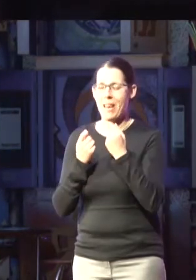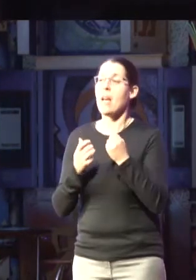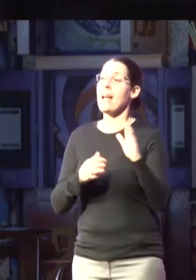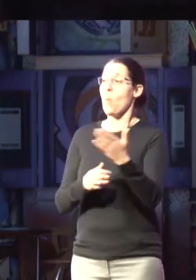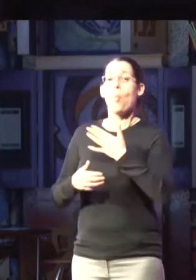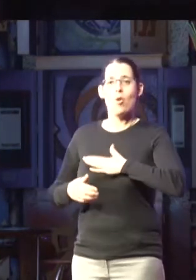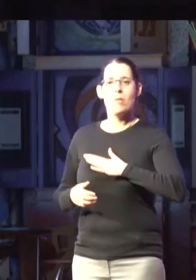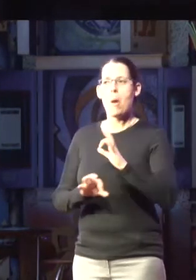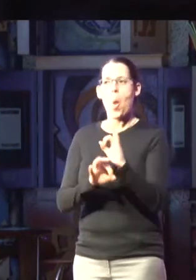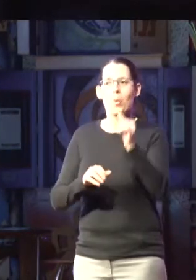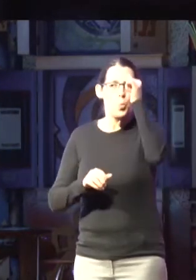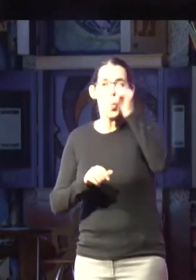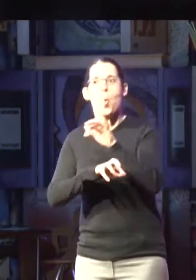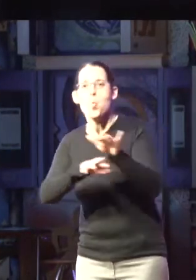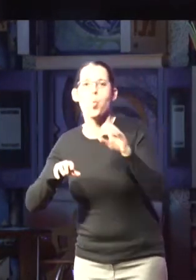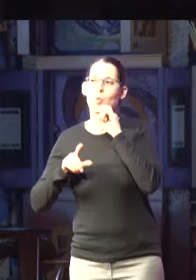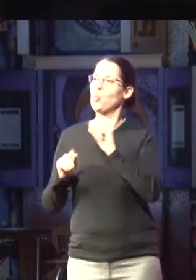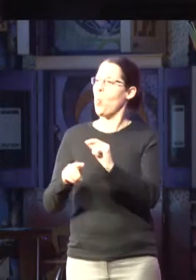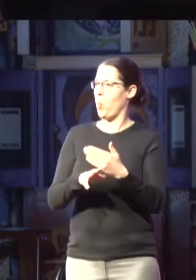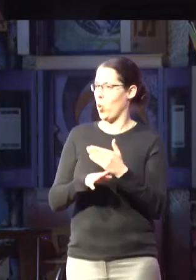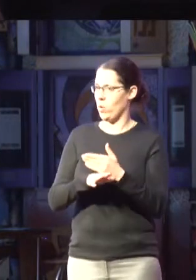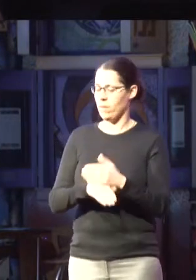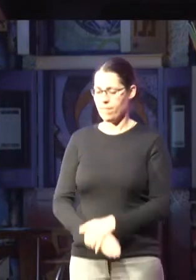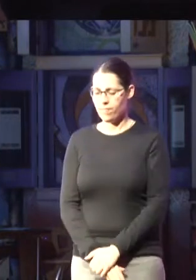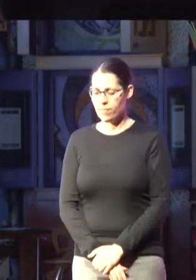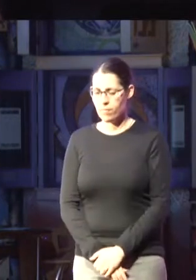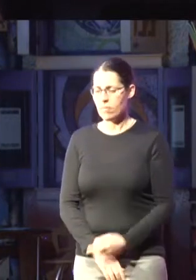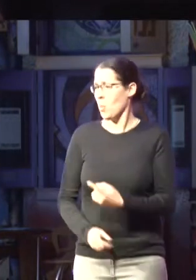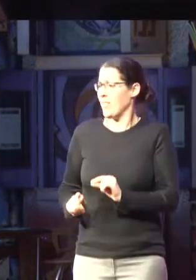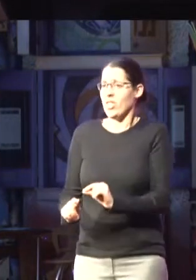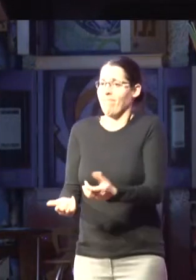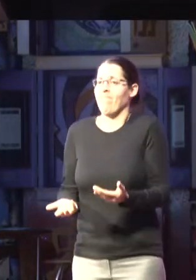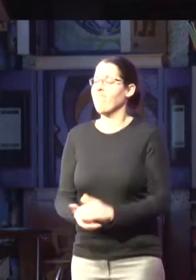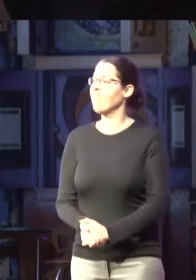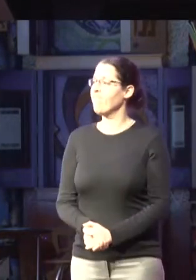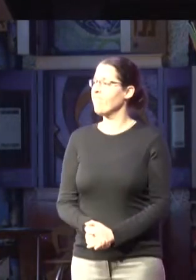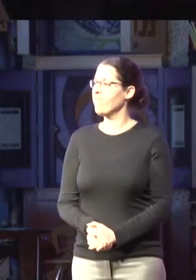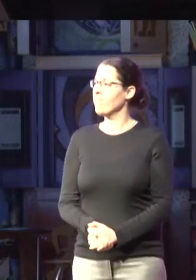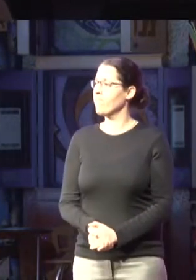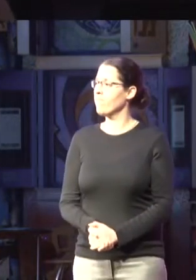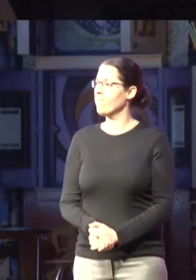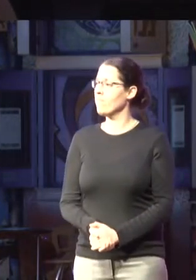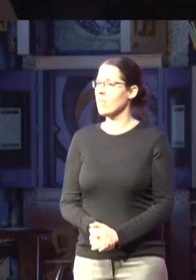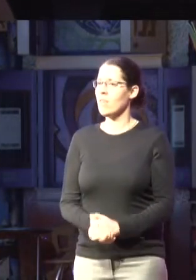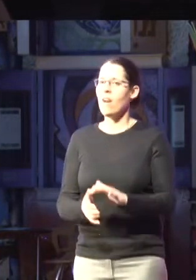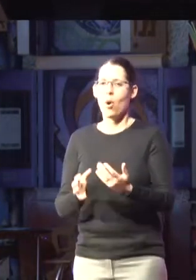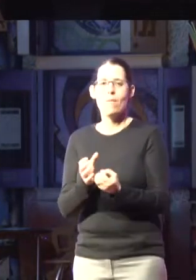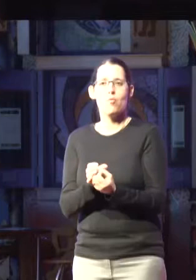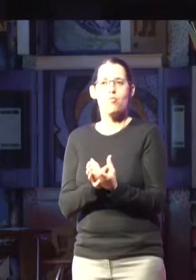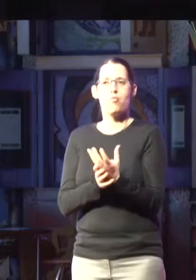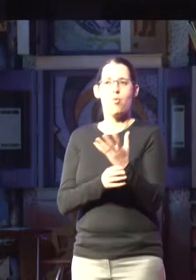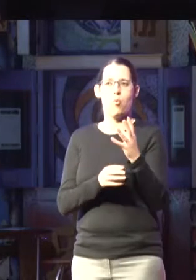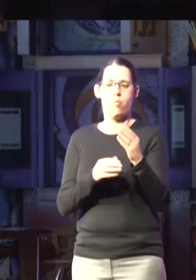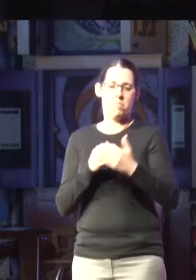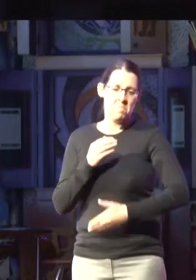nobody knew who was going to do the work. And we just did it. And it kind of grew from there. And